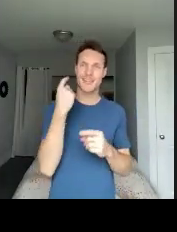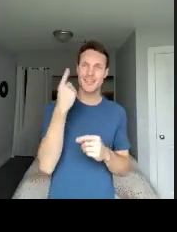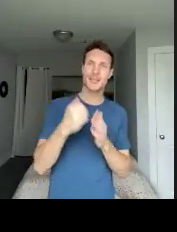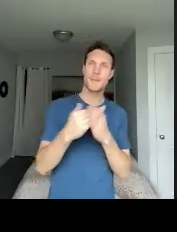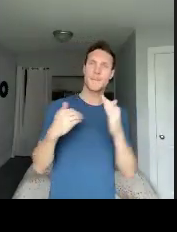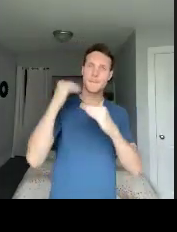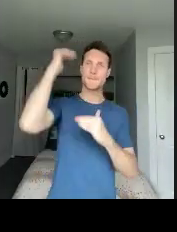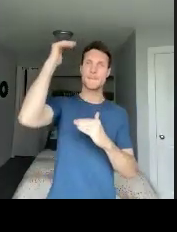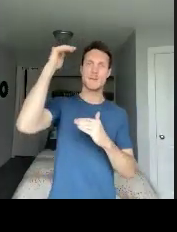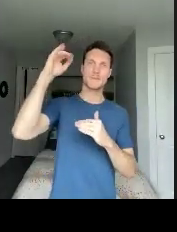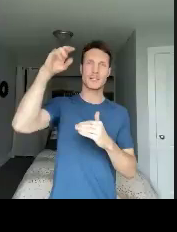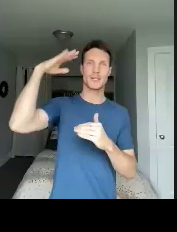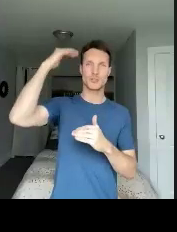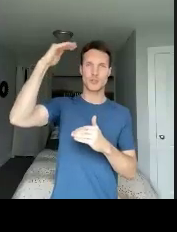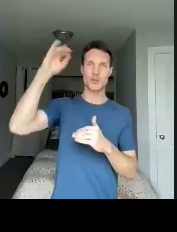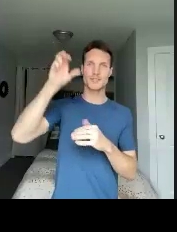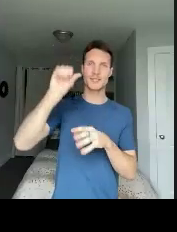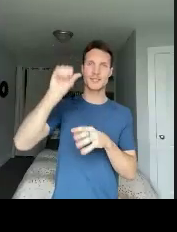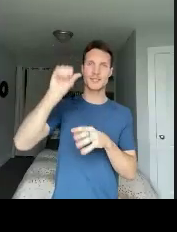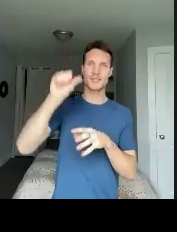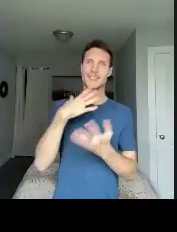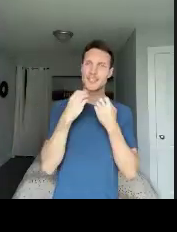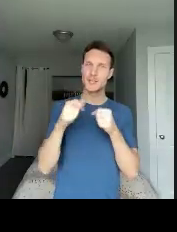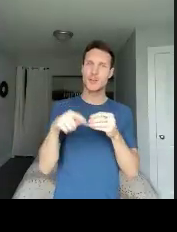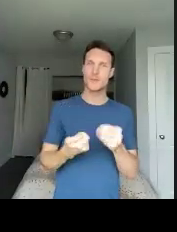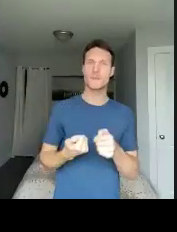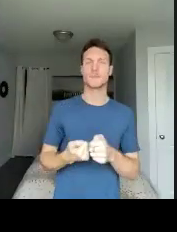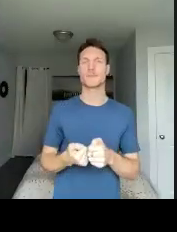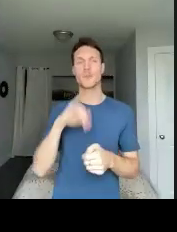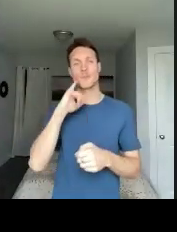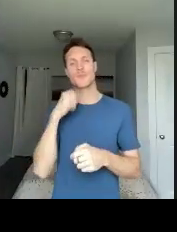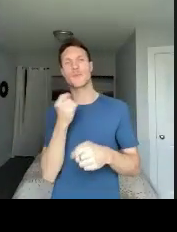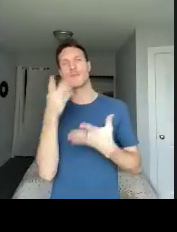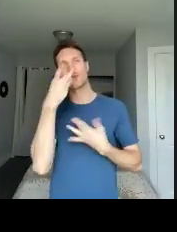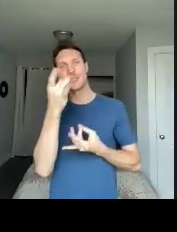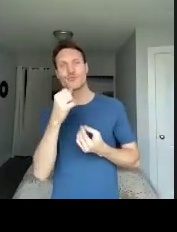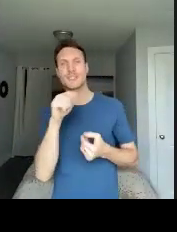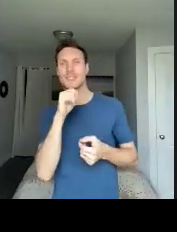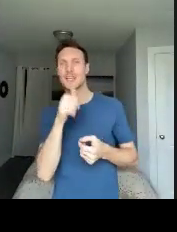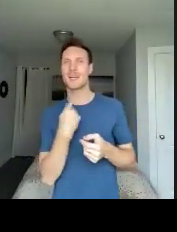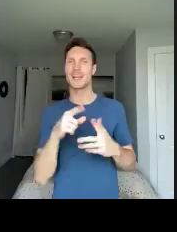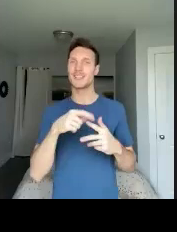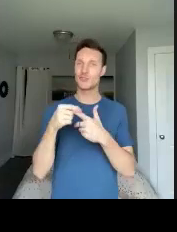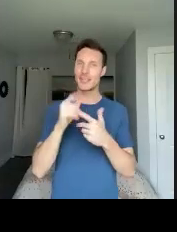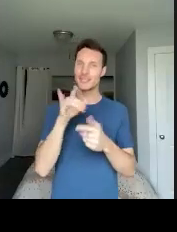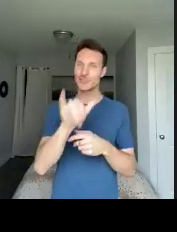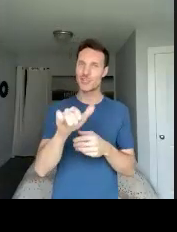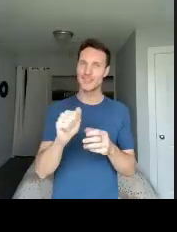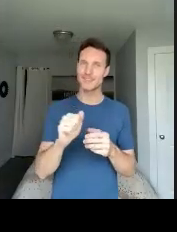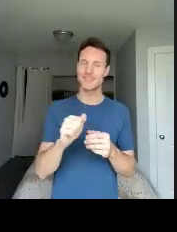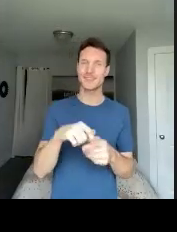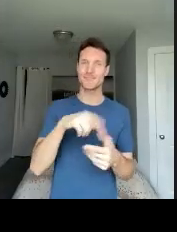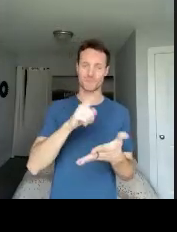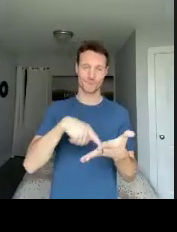paid caregivers. So if you are interested and haven't had a chance to check that out, please do so. We always look forward to